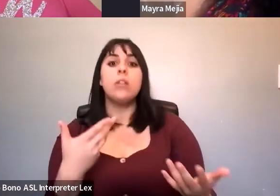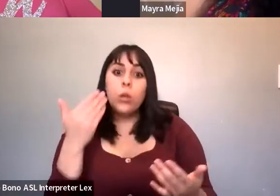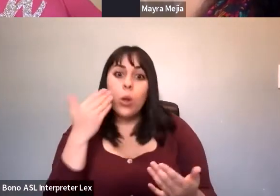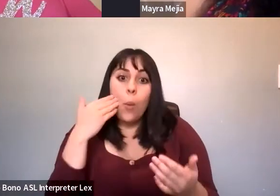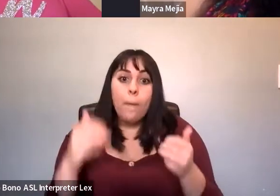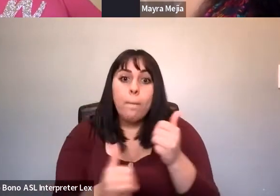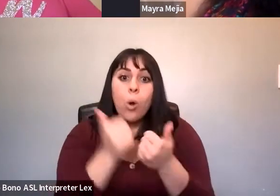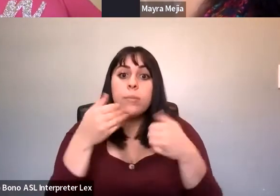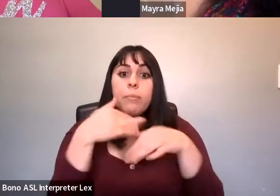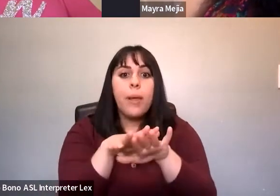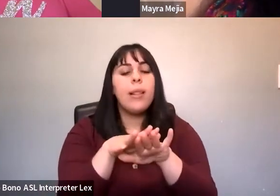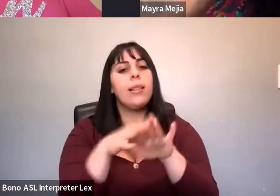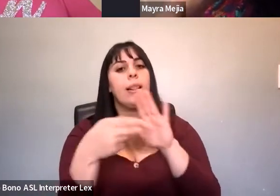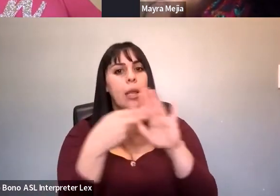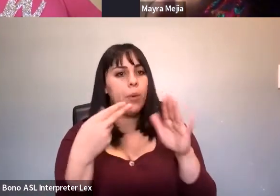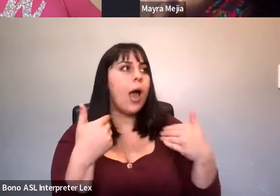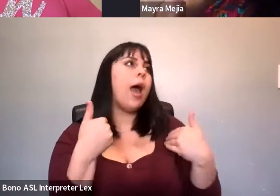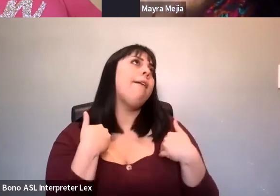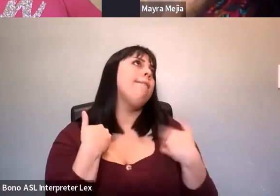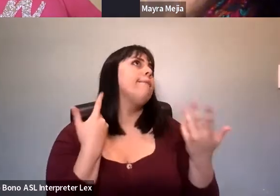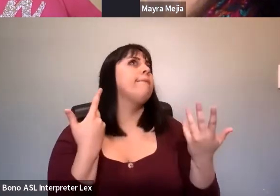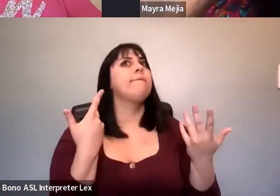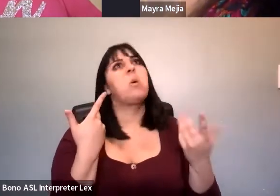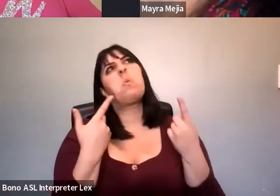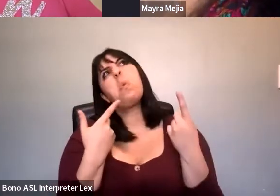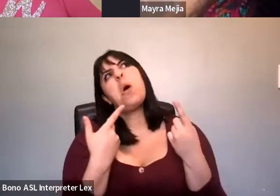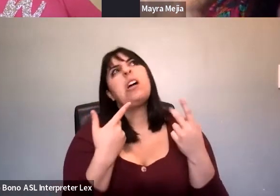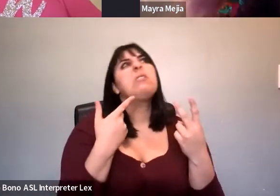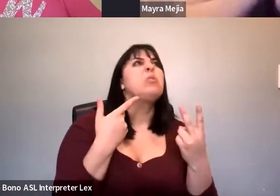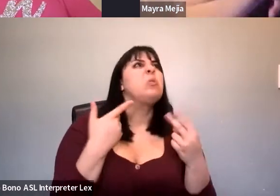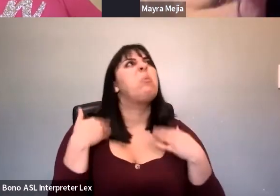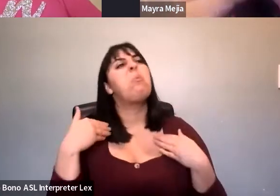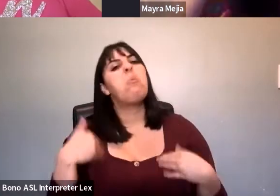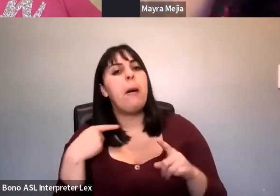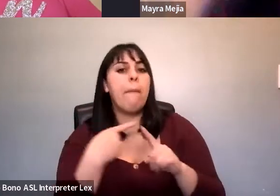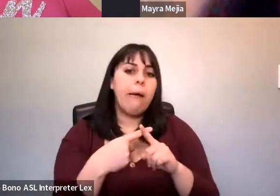like maybe 1 or 2 body positive pieces a month. And then they're like,